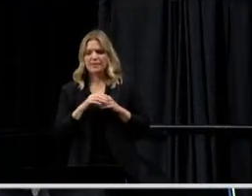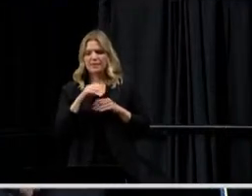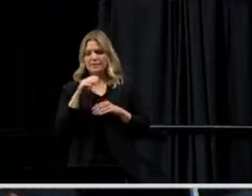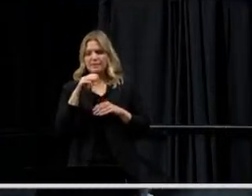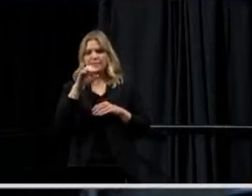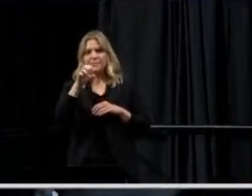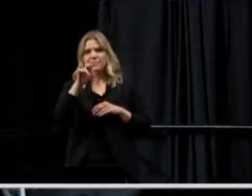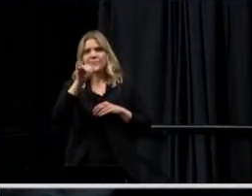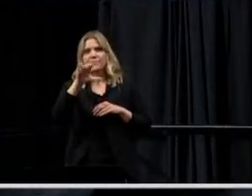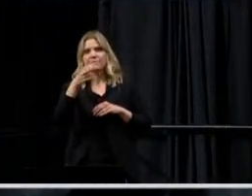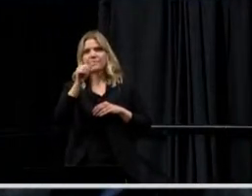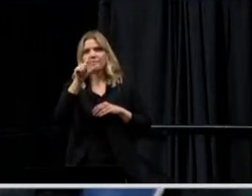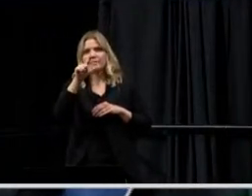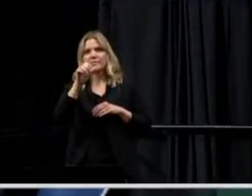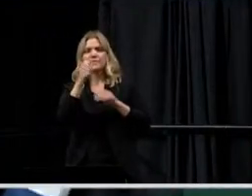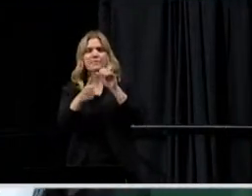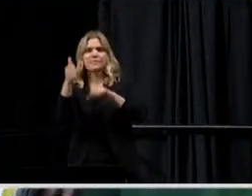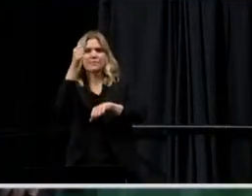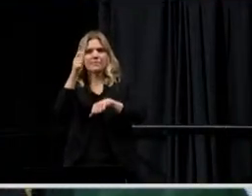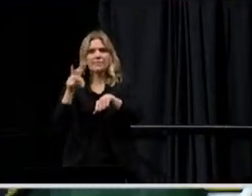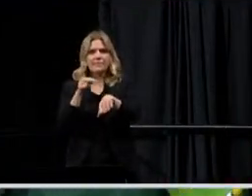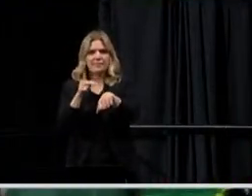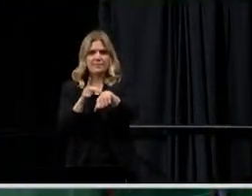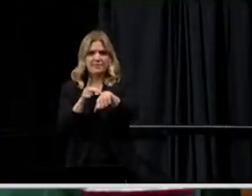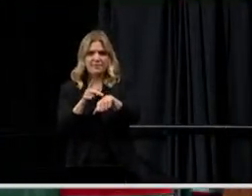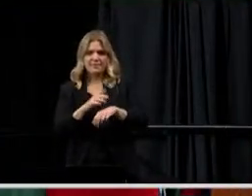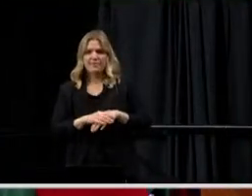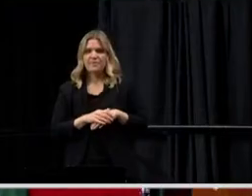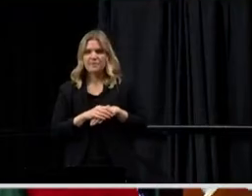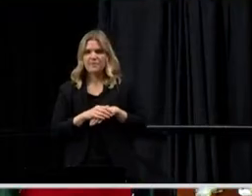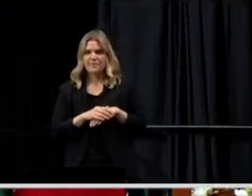Mr. Eric Hale, Executive Principal.